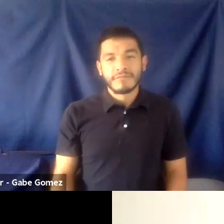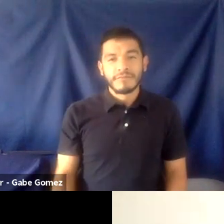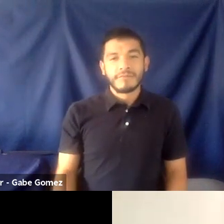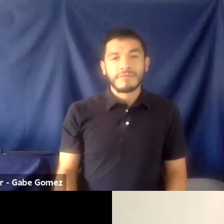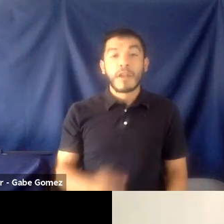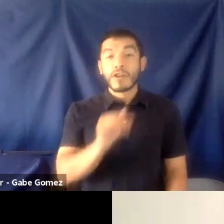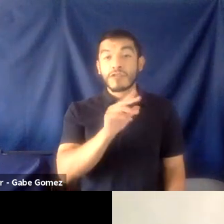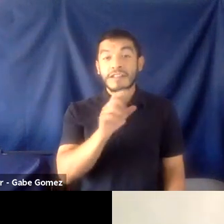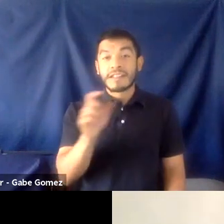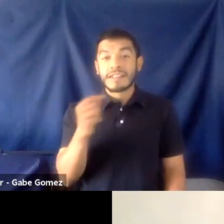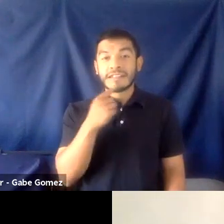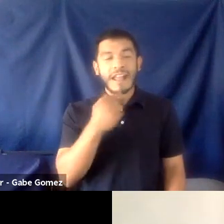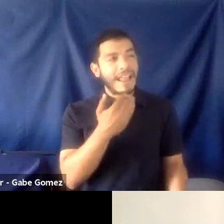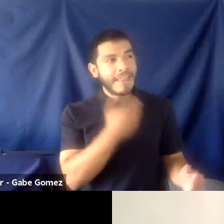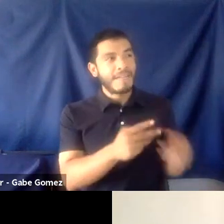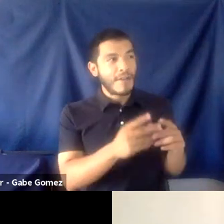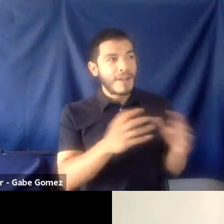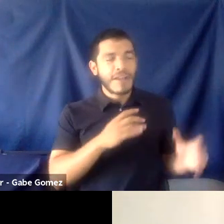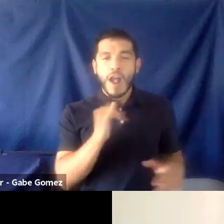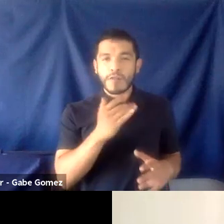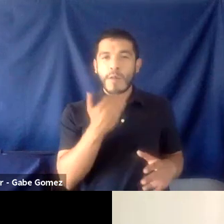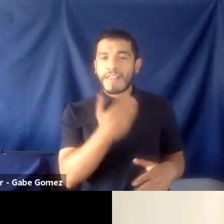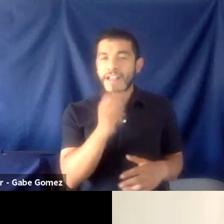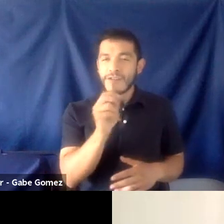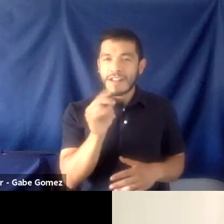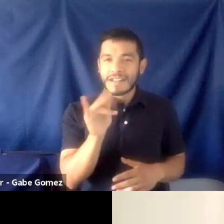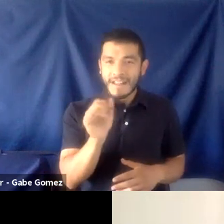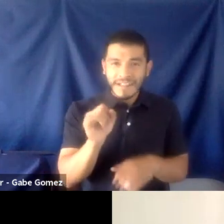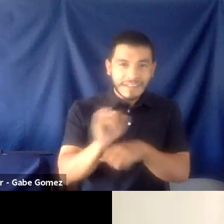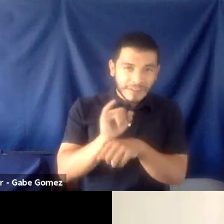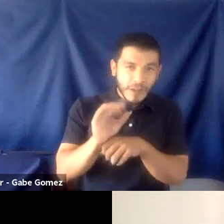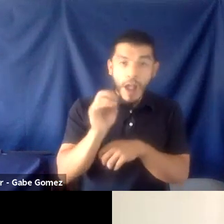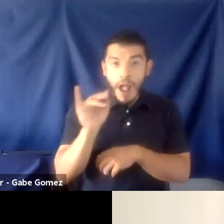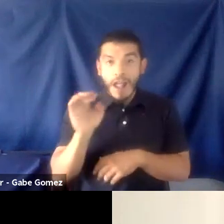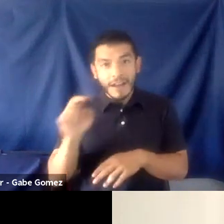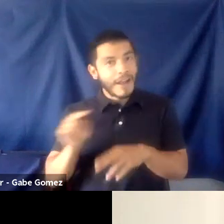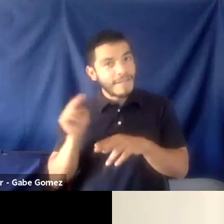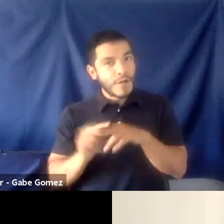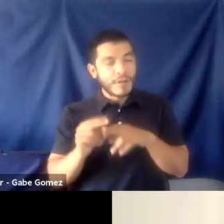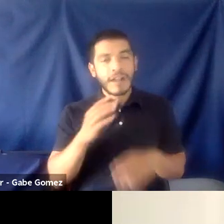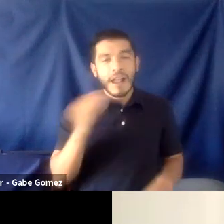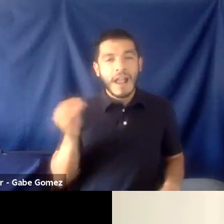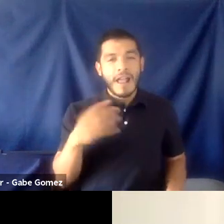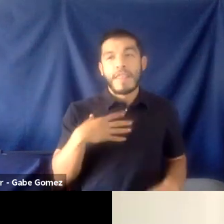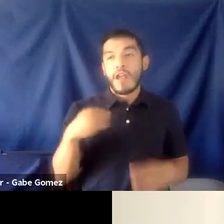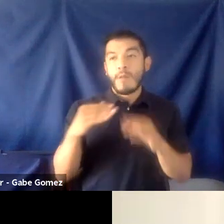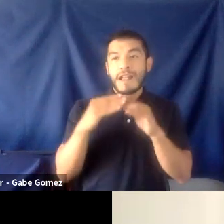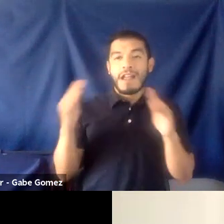Thank you, Madeline. And I just also want to thank the Geena Davis Institute, Connie, of course, and the White